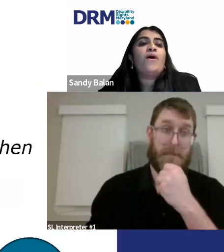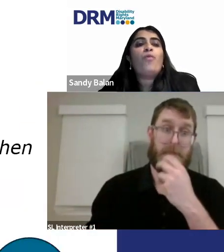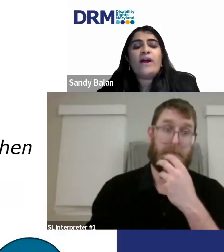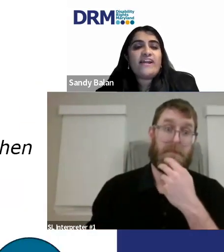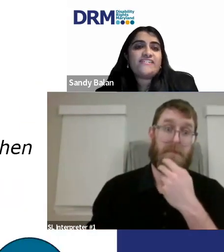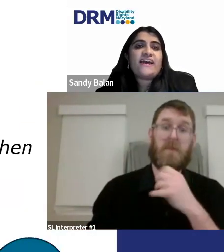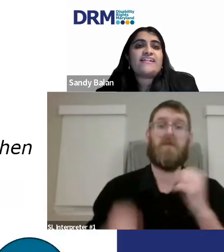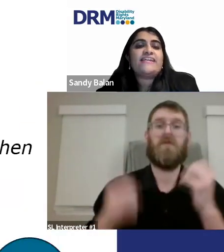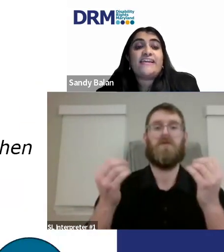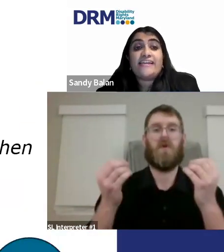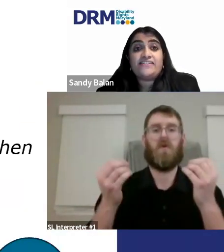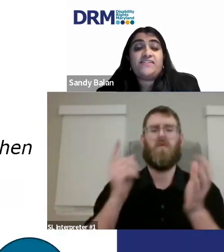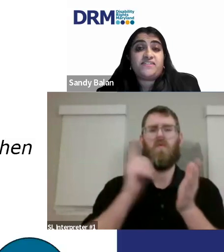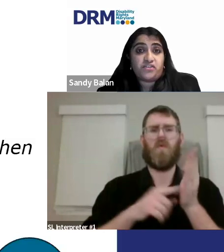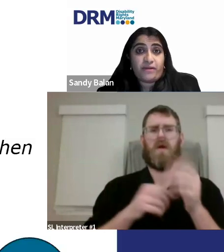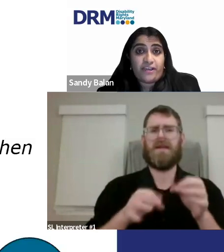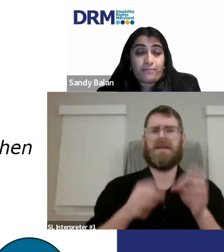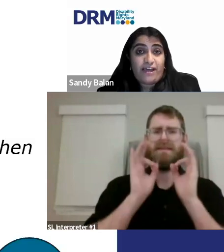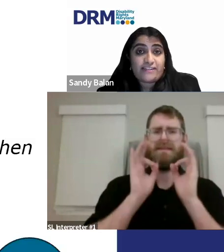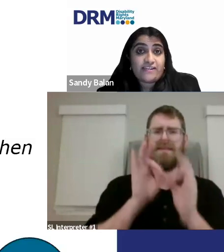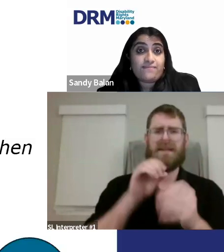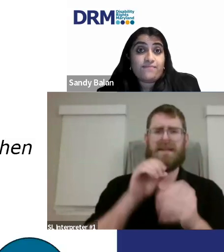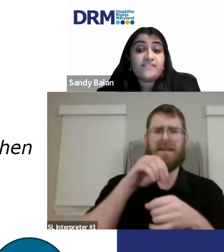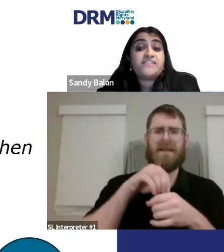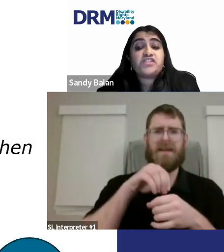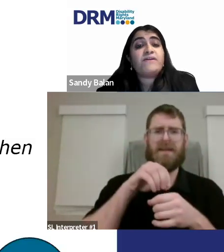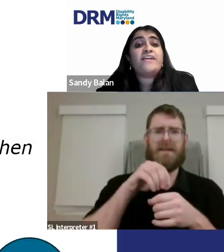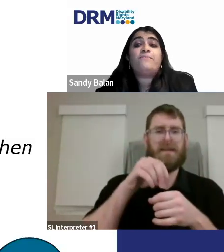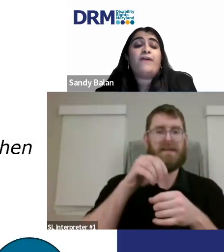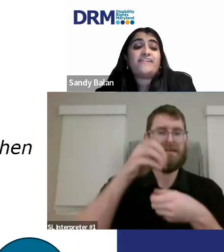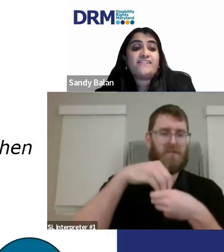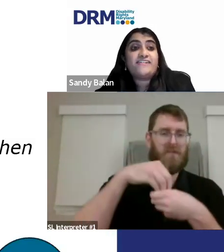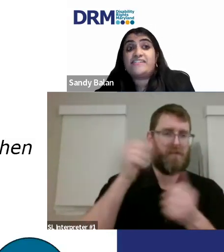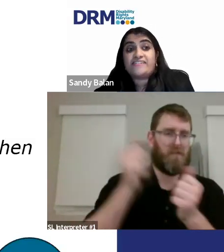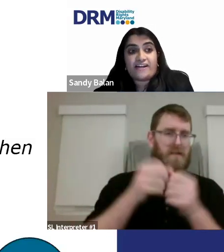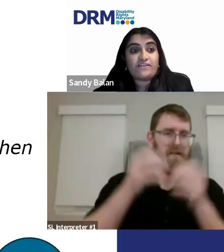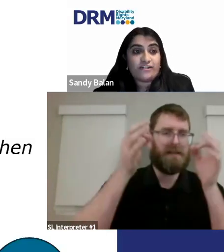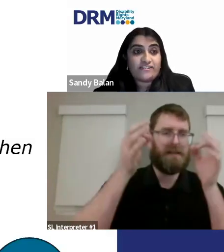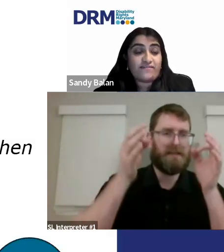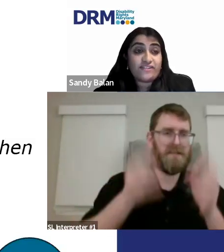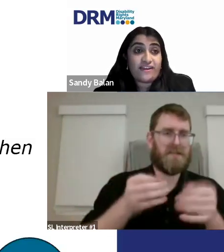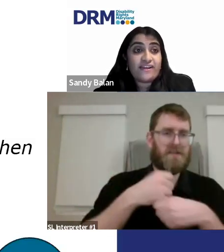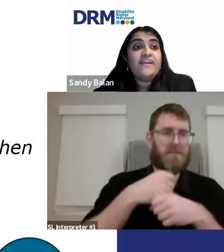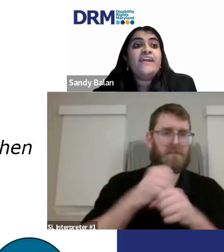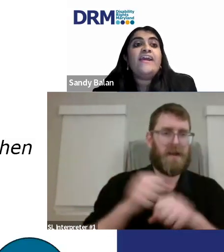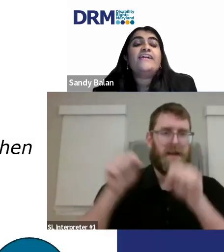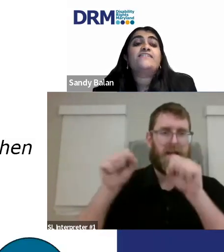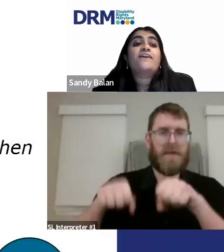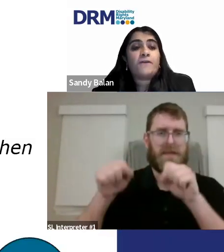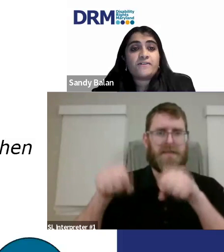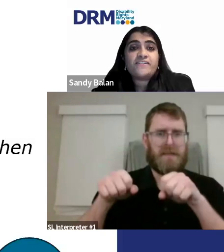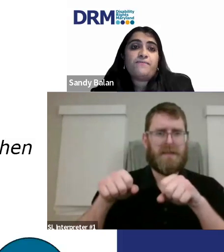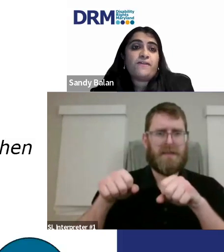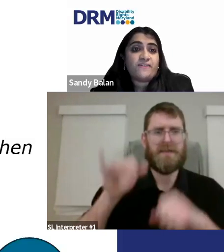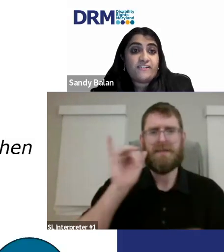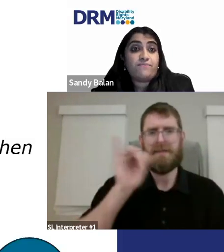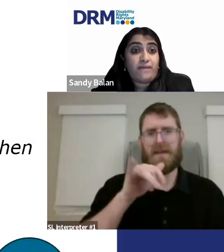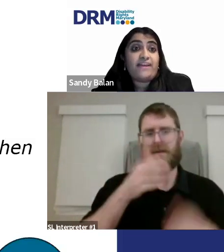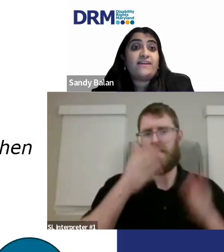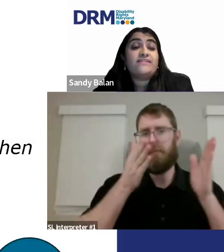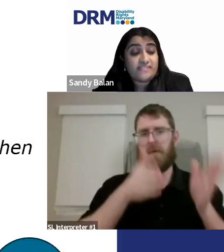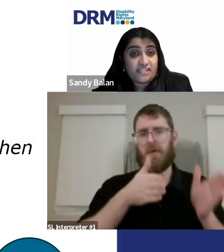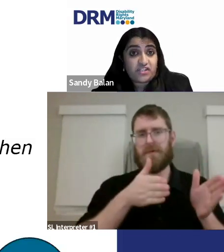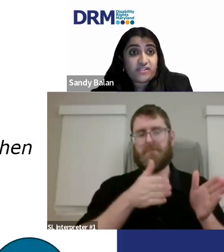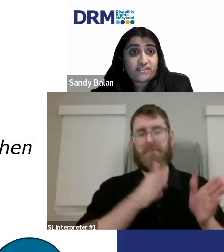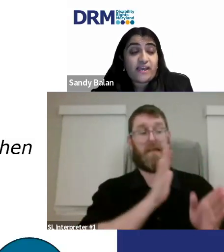And so what exactly is decision-making capacity? Decision-making capacity is exactly what it sounds like. It's a person's ability